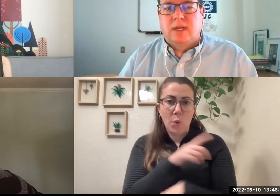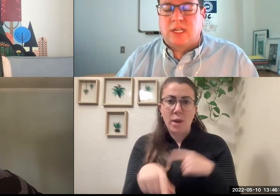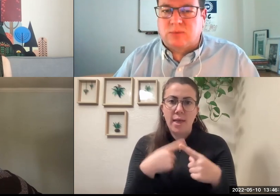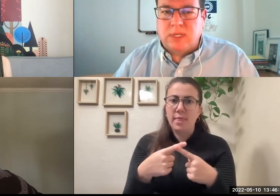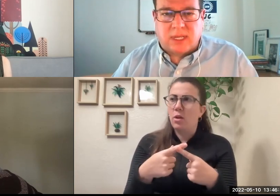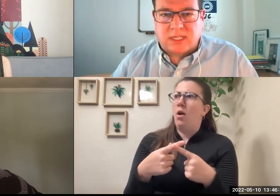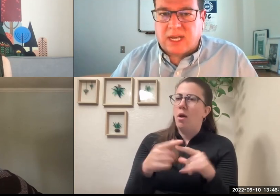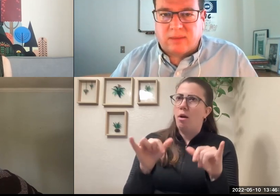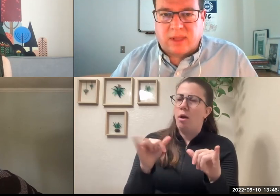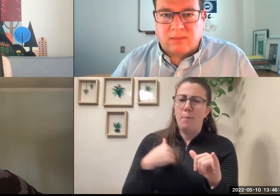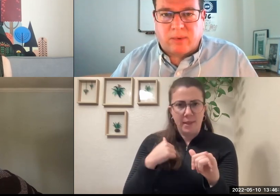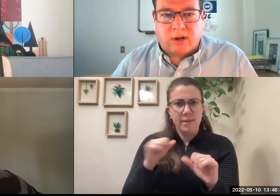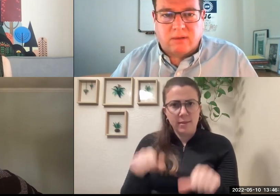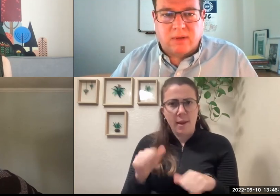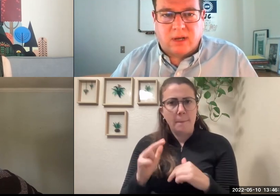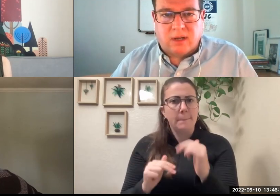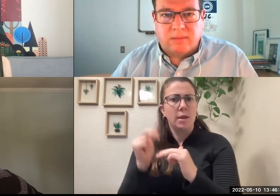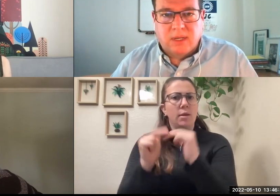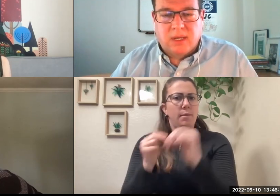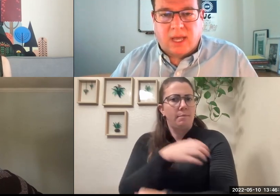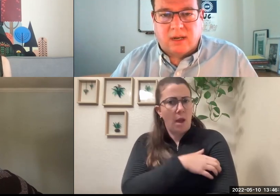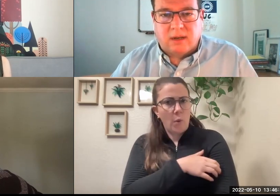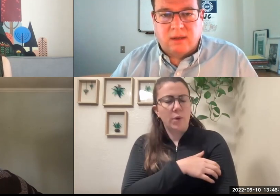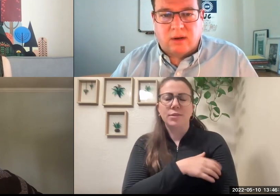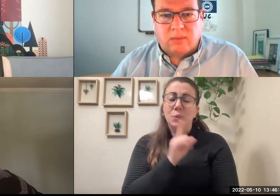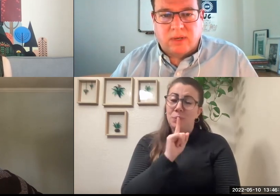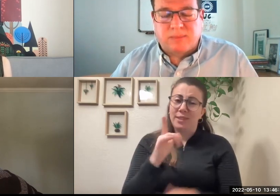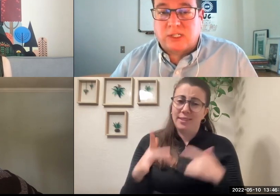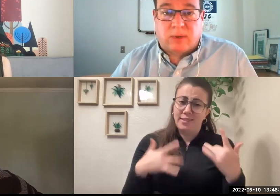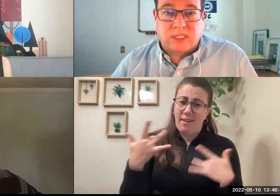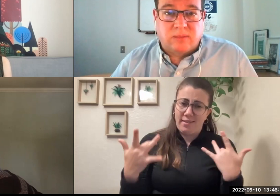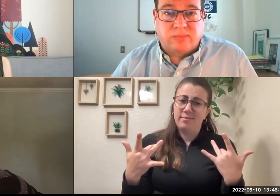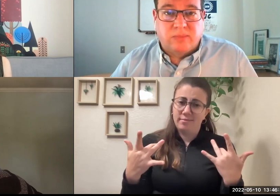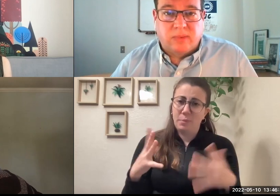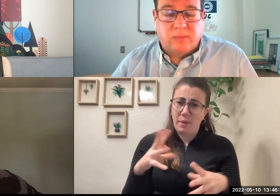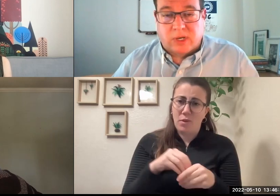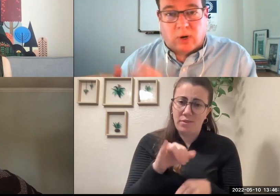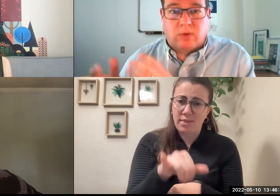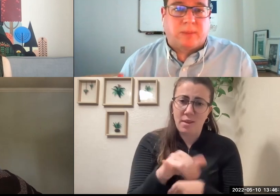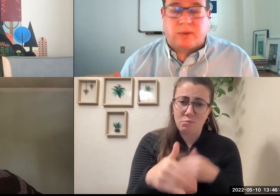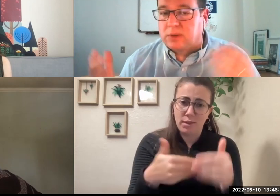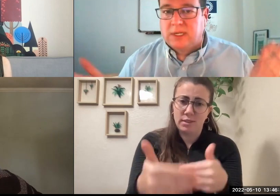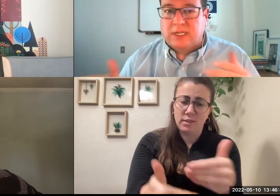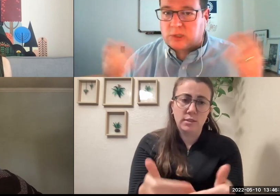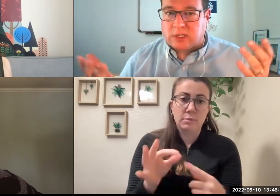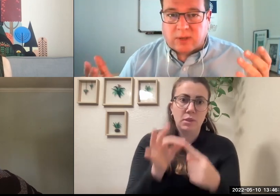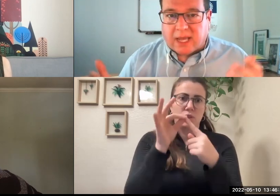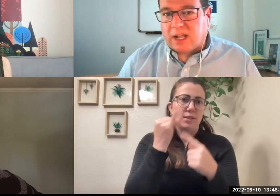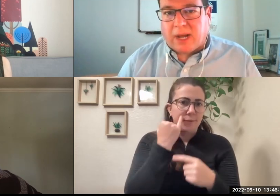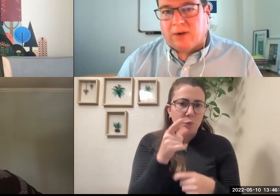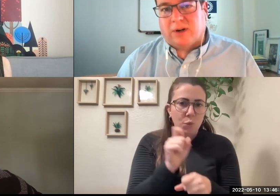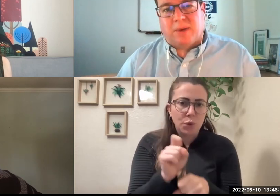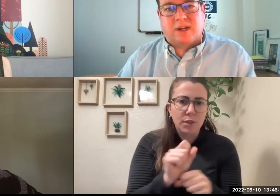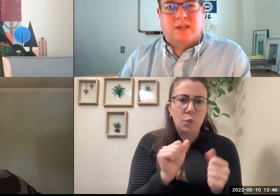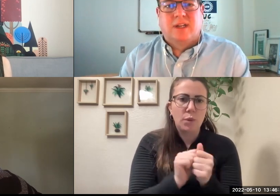power is really an exciting thing to be part of. And, you know, especially when it's when you're working with people who historically don't get a